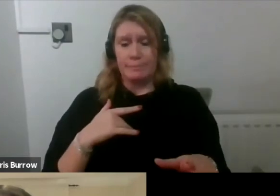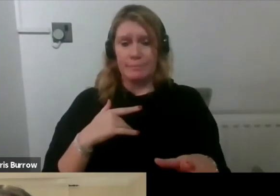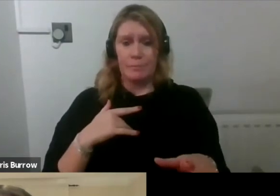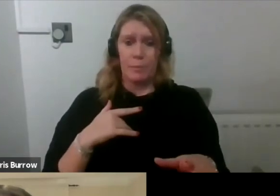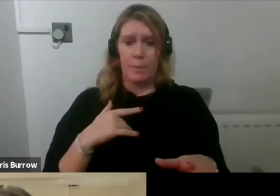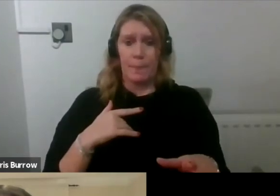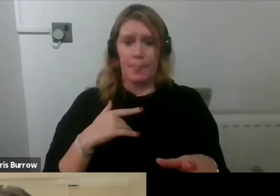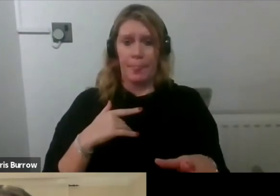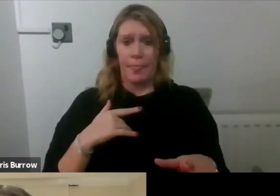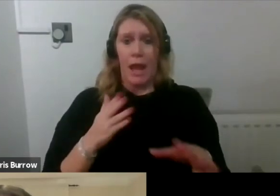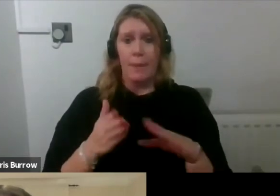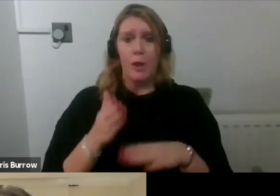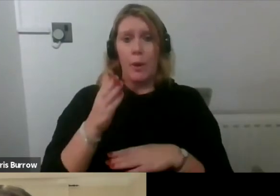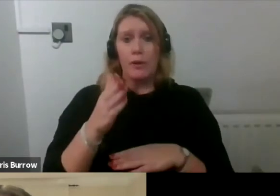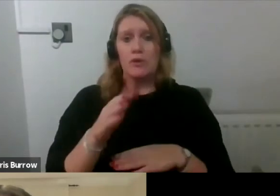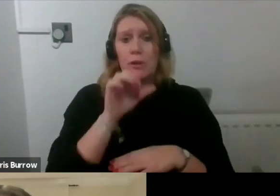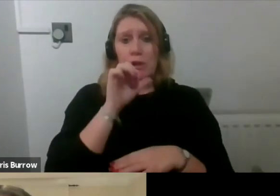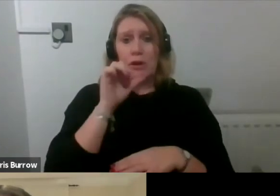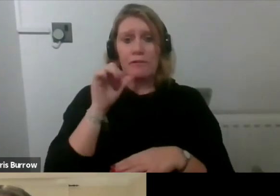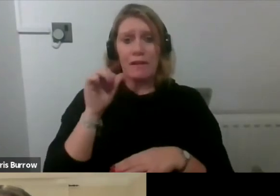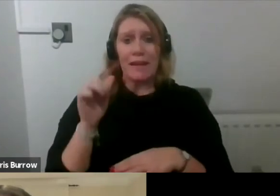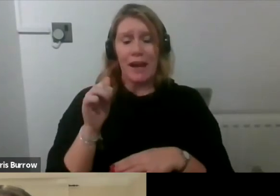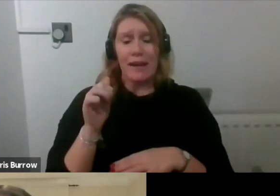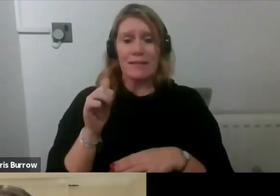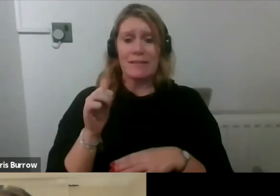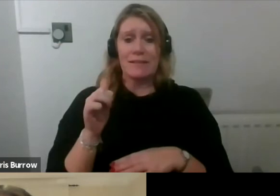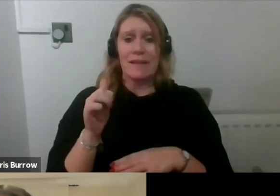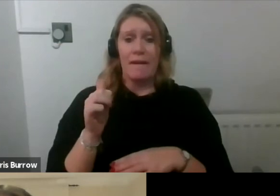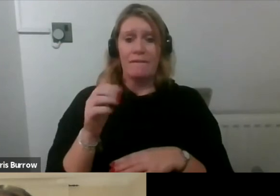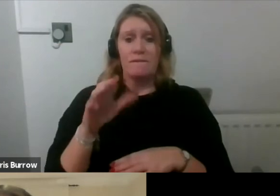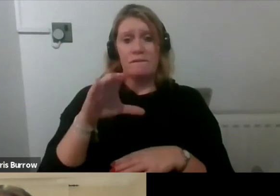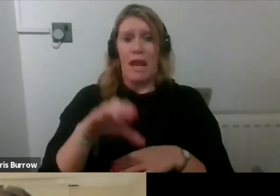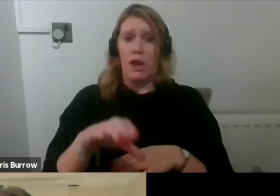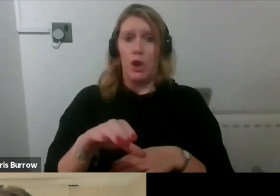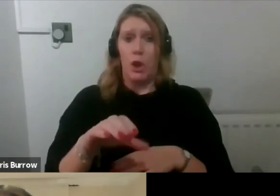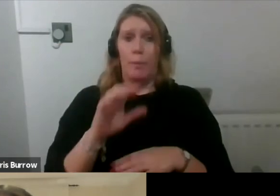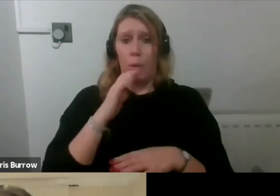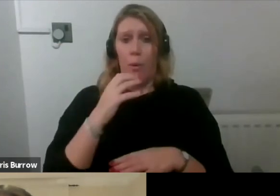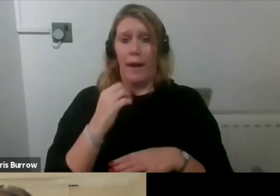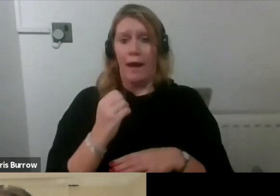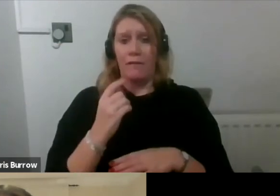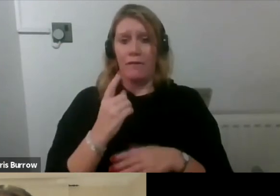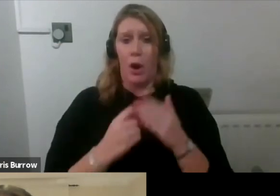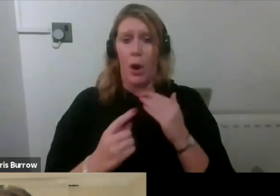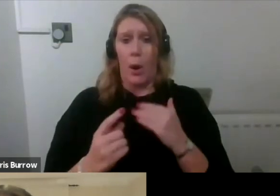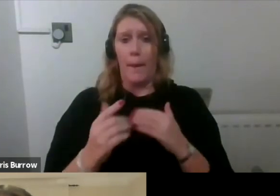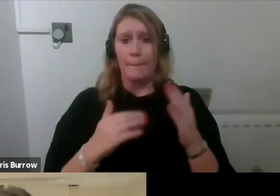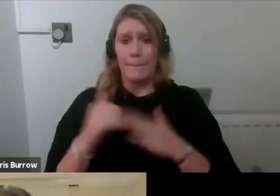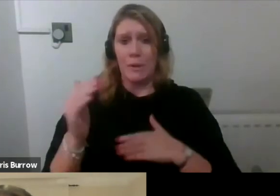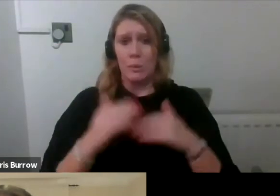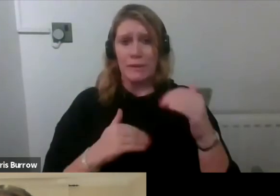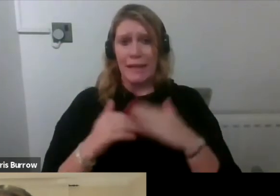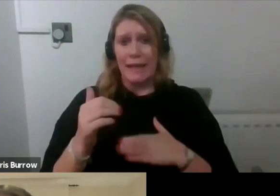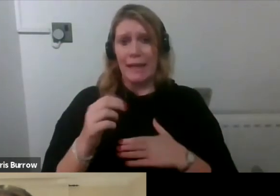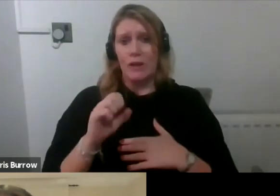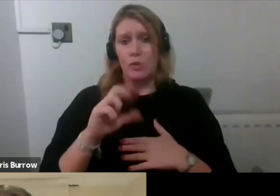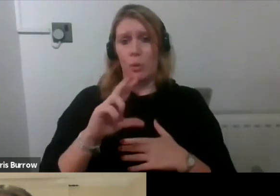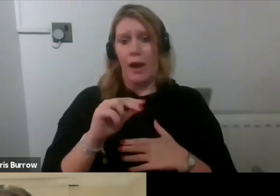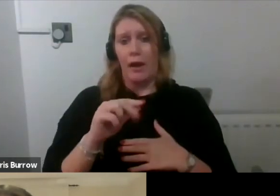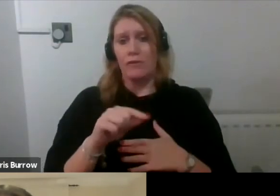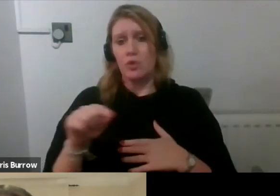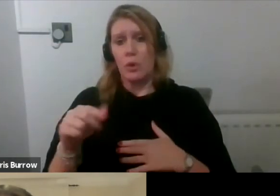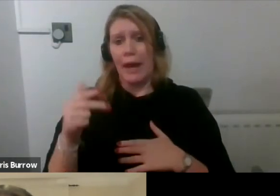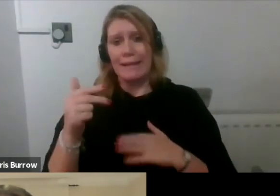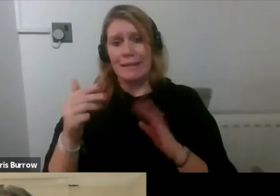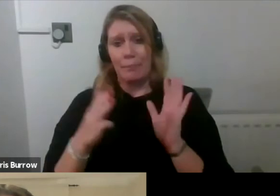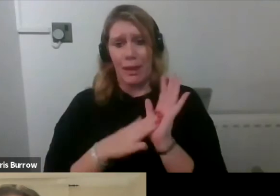not very nice pop up venue, but we will have our own building hopefully in the next 12 to 18 months. But being